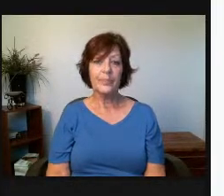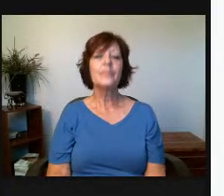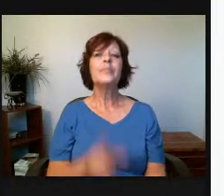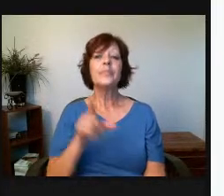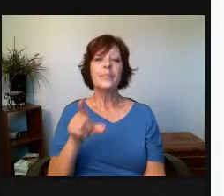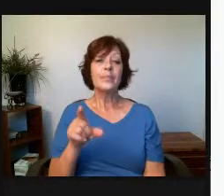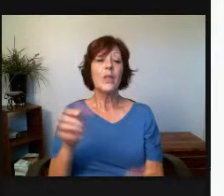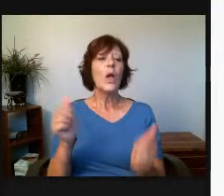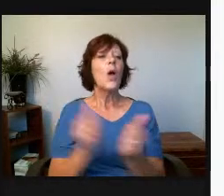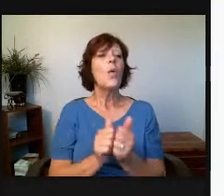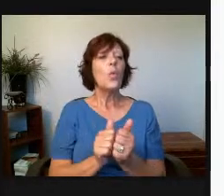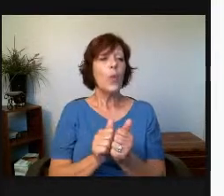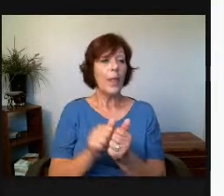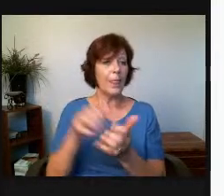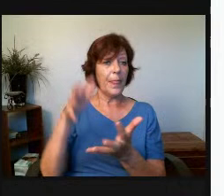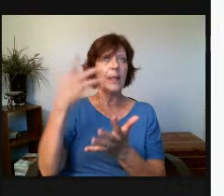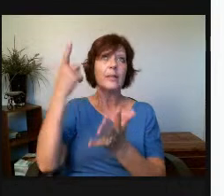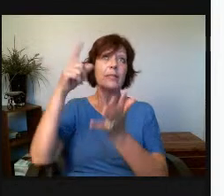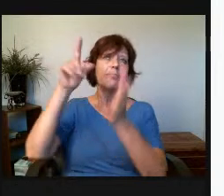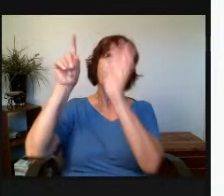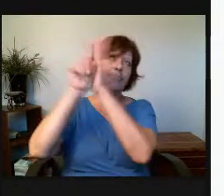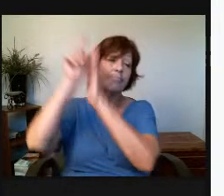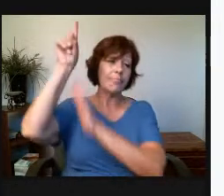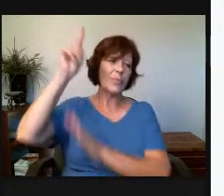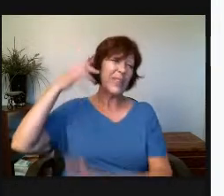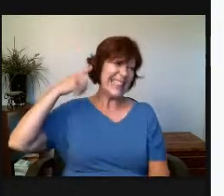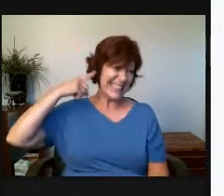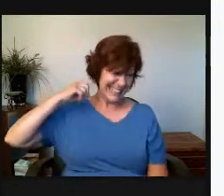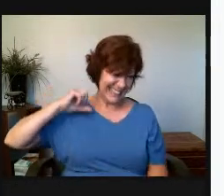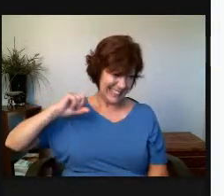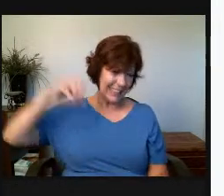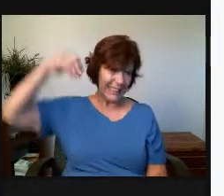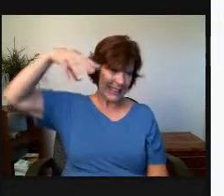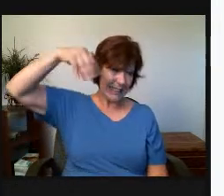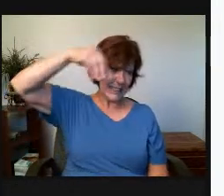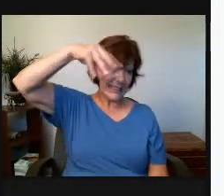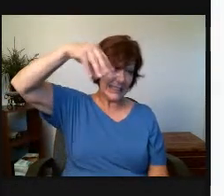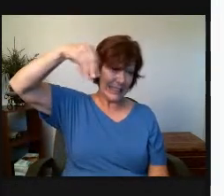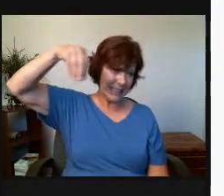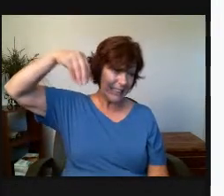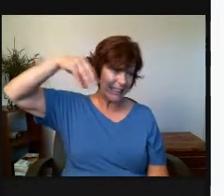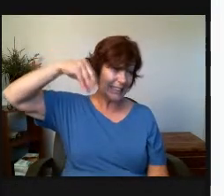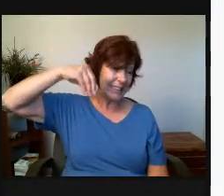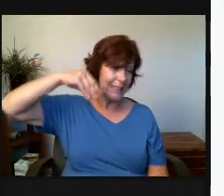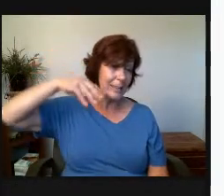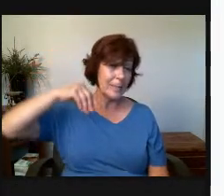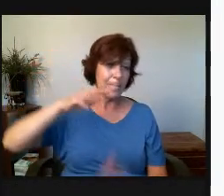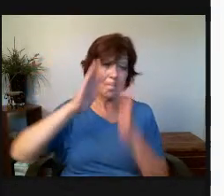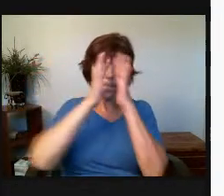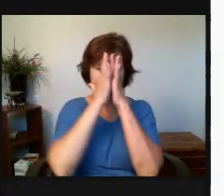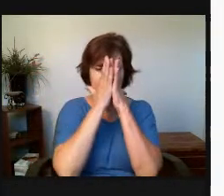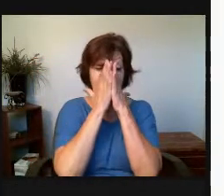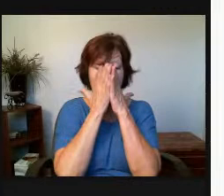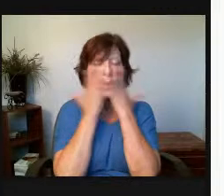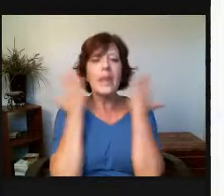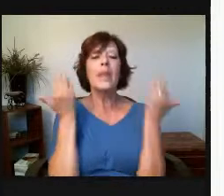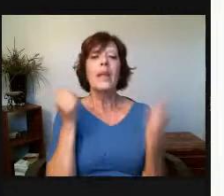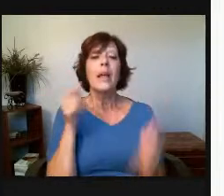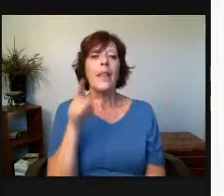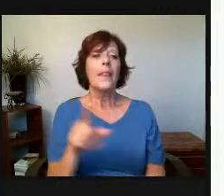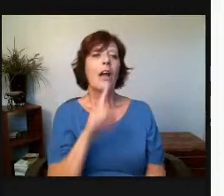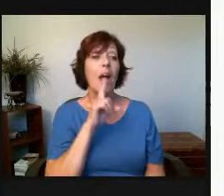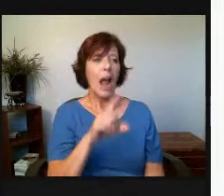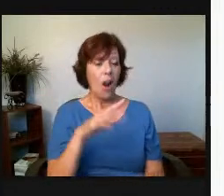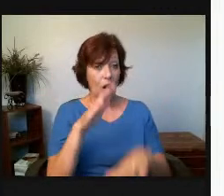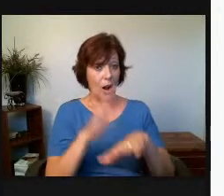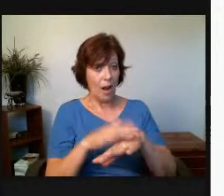Along with the smoke detector that Frank talked about with the high intensity strobe lights that will activate, especially in your bedroom, there are